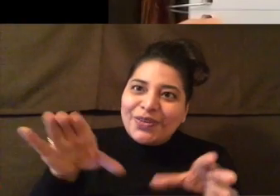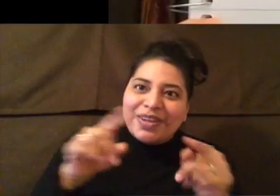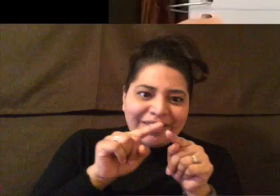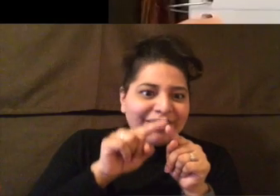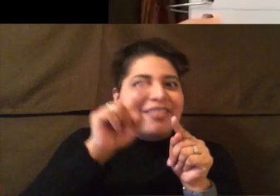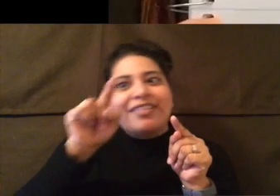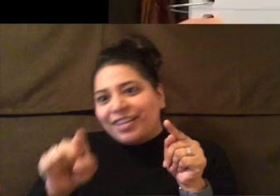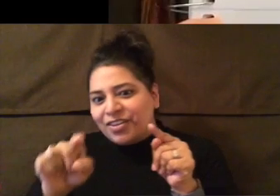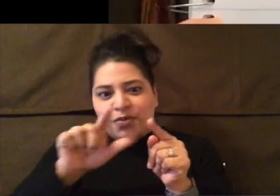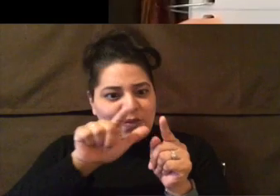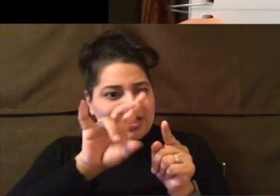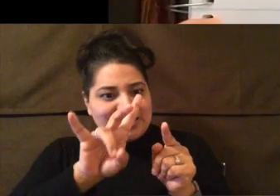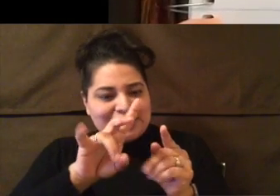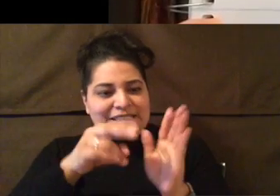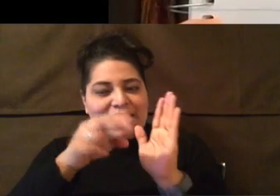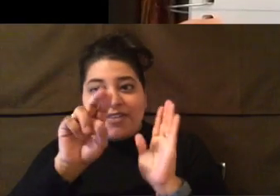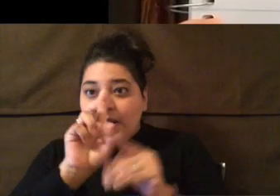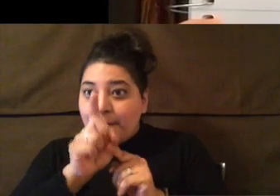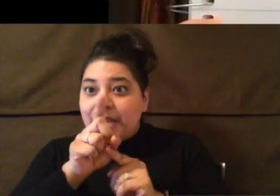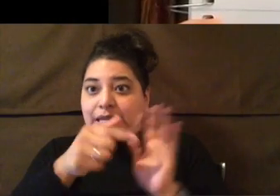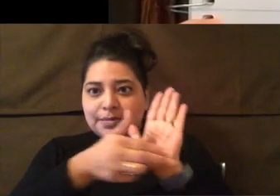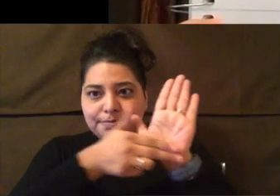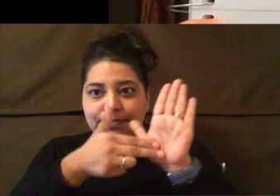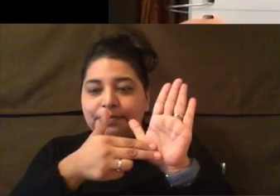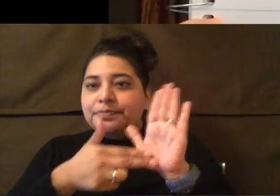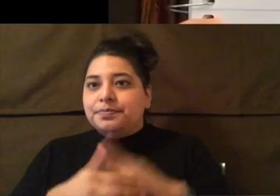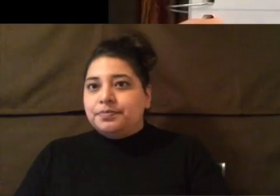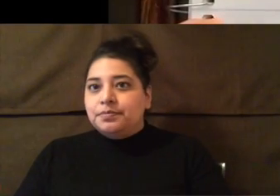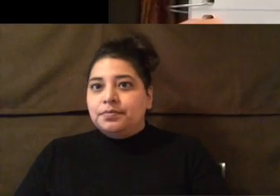So let's just do a jump of 27